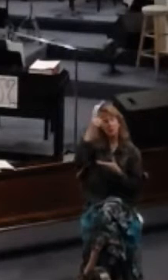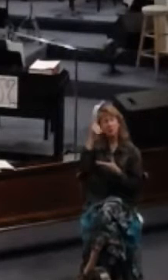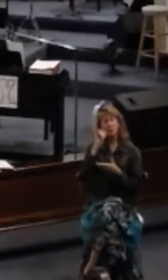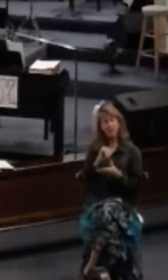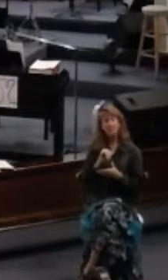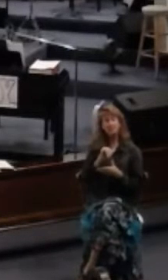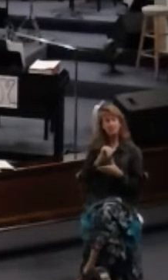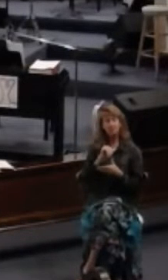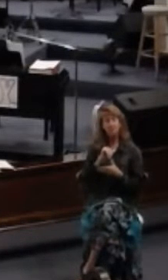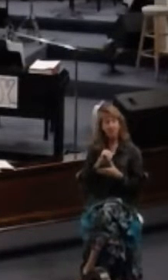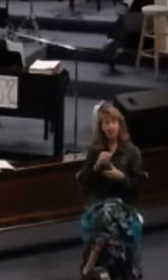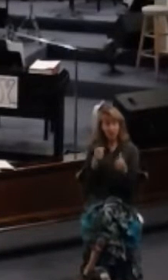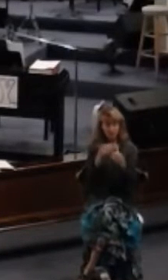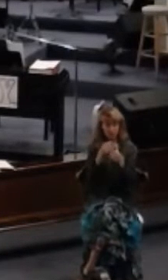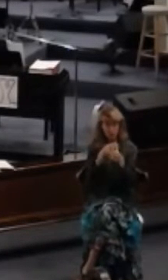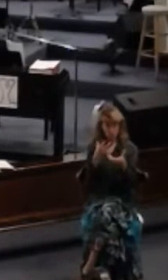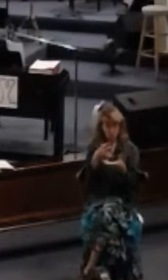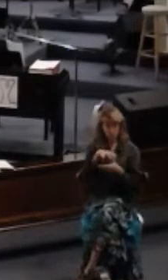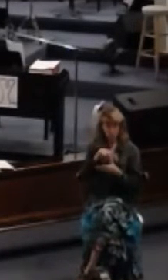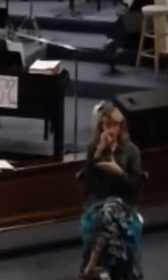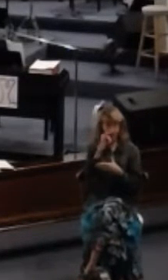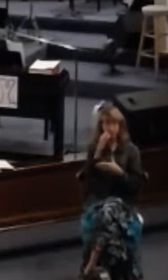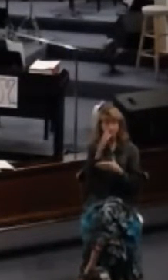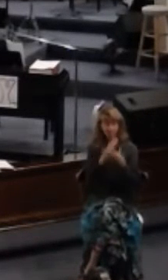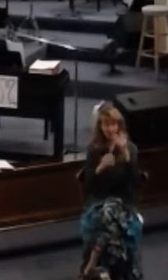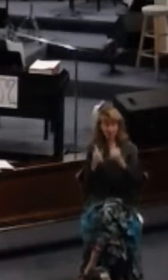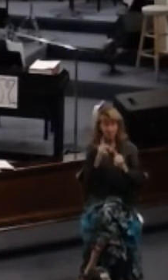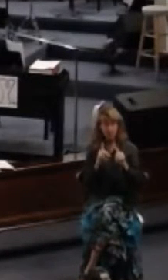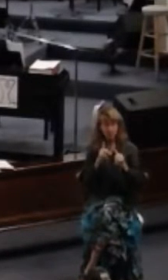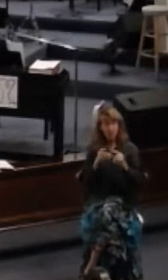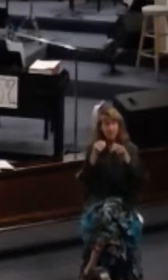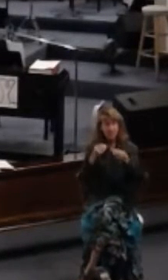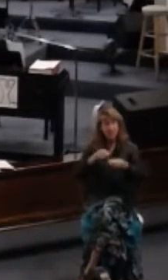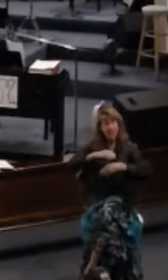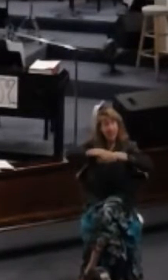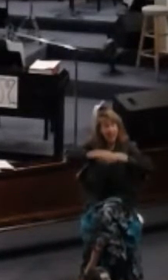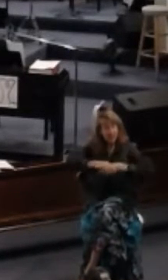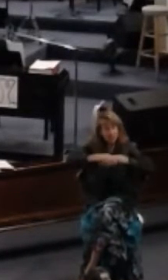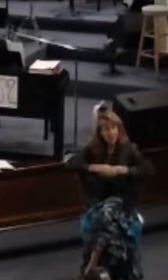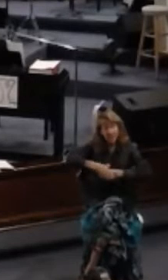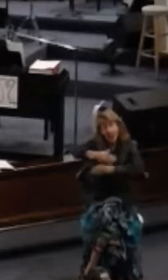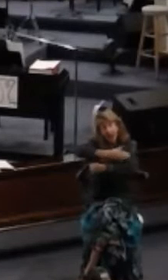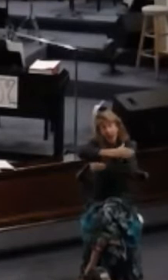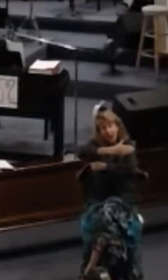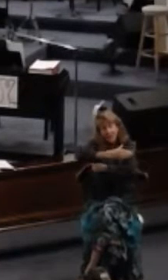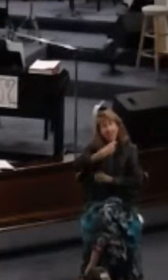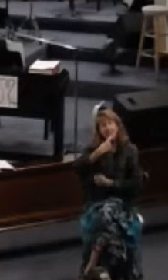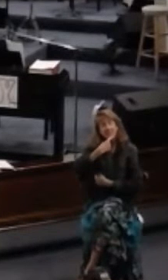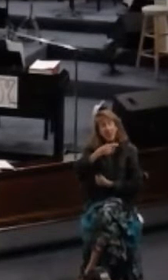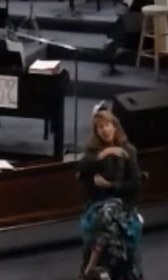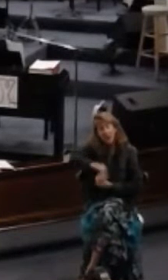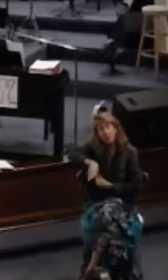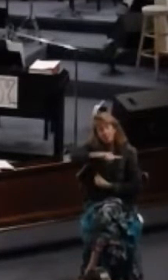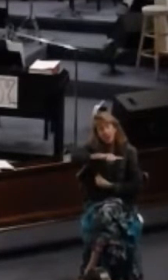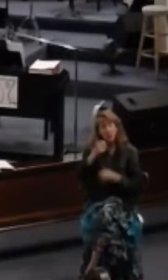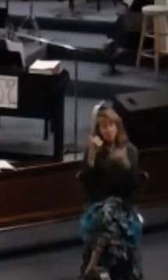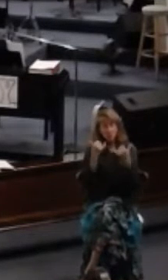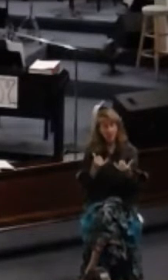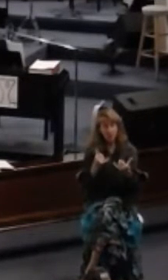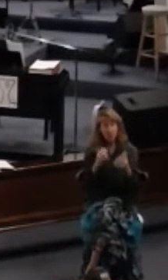to talk about that, but first I want you to find a few people to give a hug, a handshake, or a high five, and tell them that this morning we're going to talk